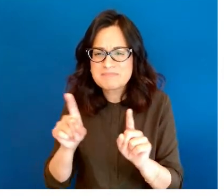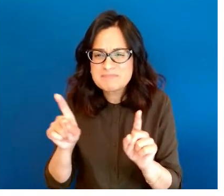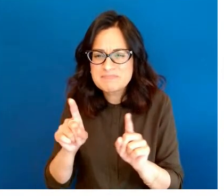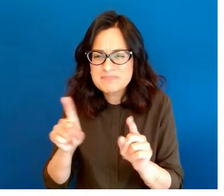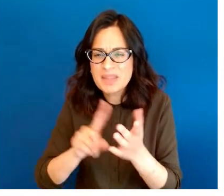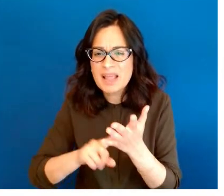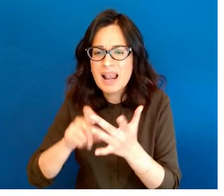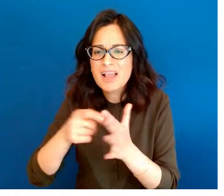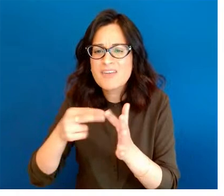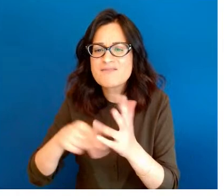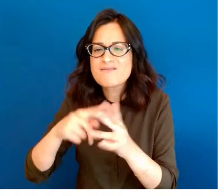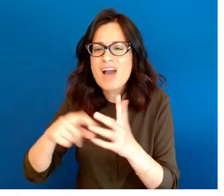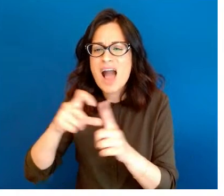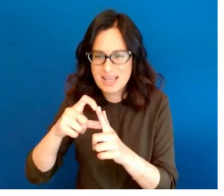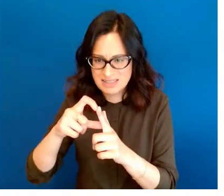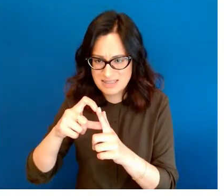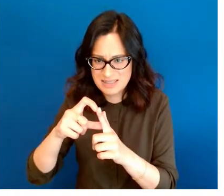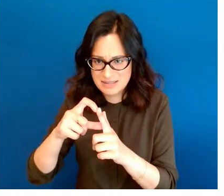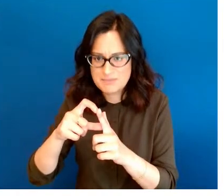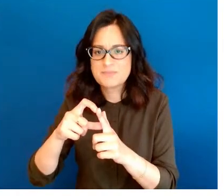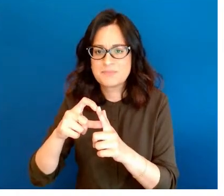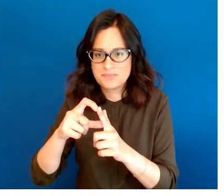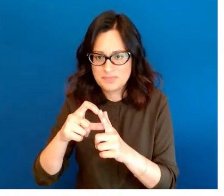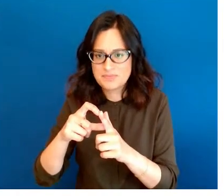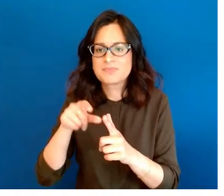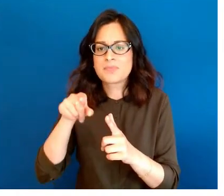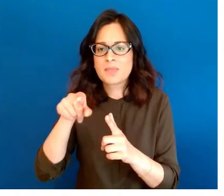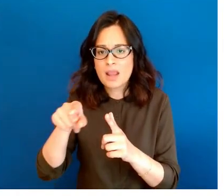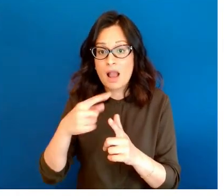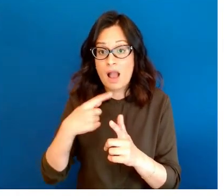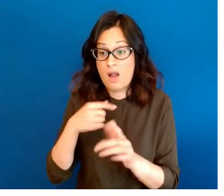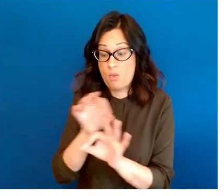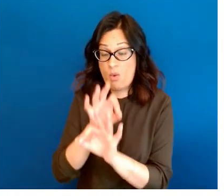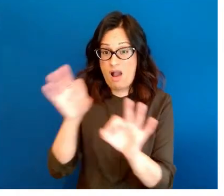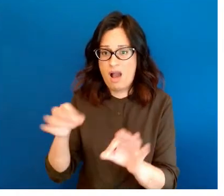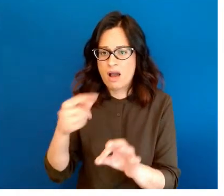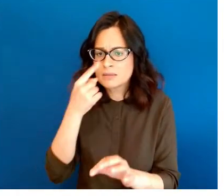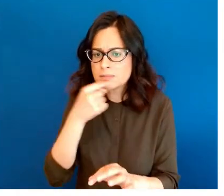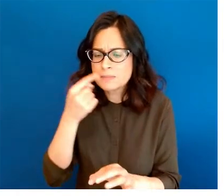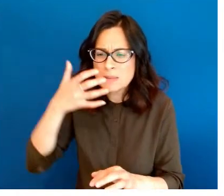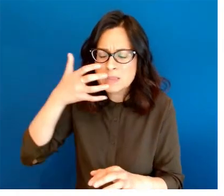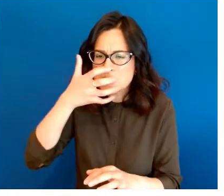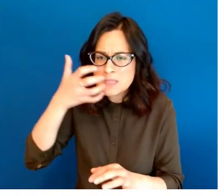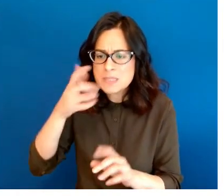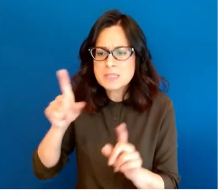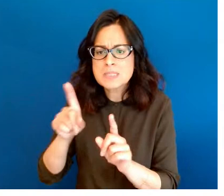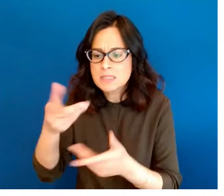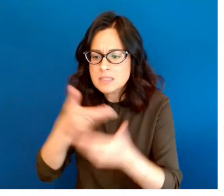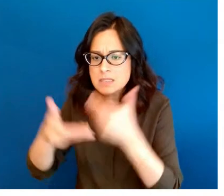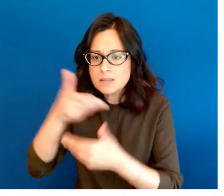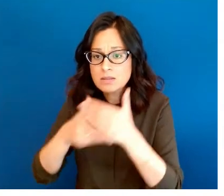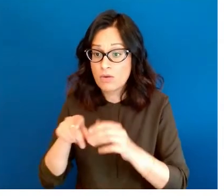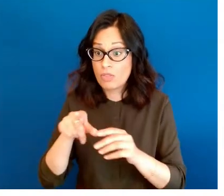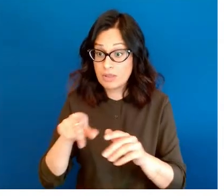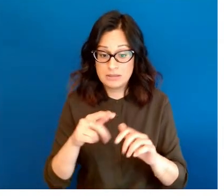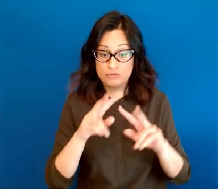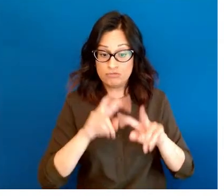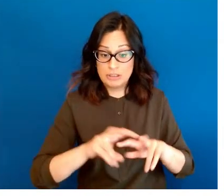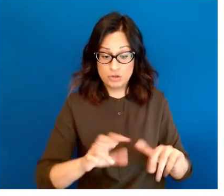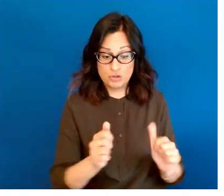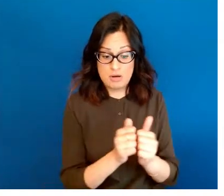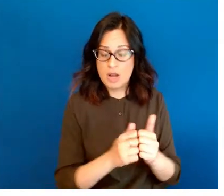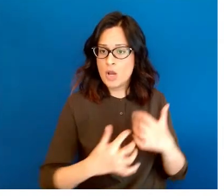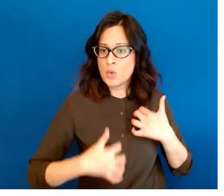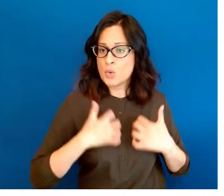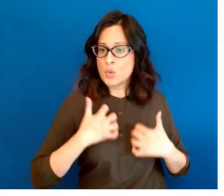generally always ask about that. Now, this was a very interesting paper that looked